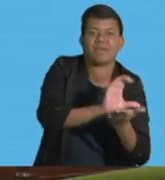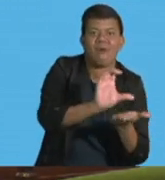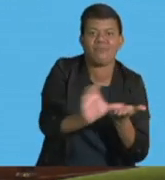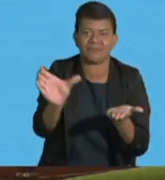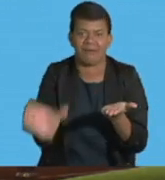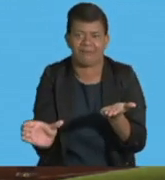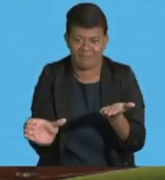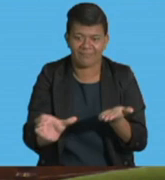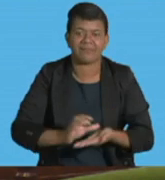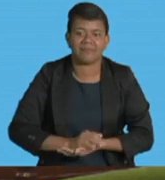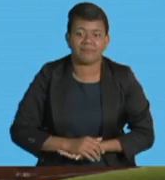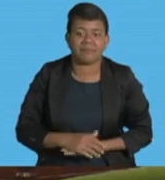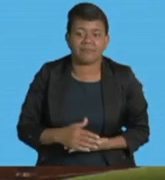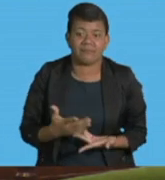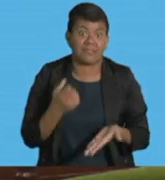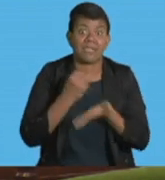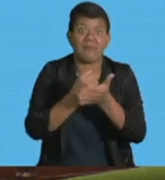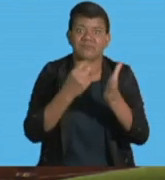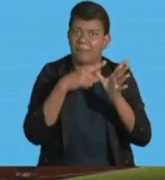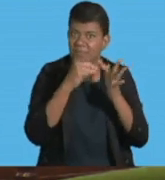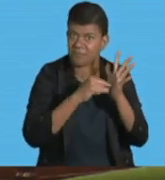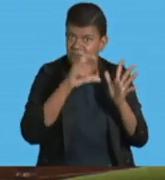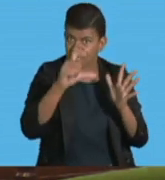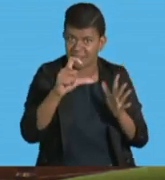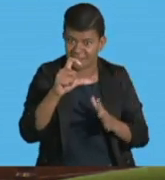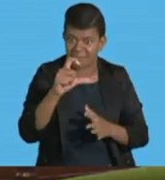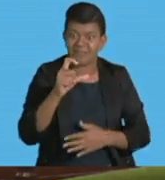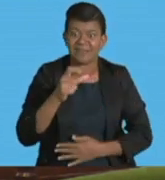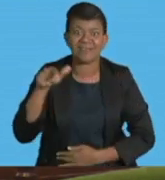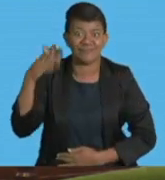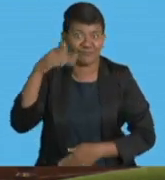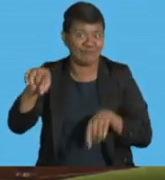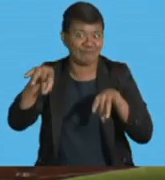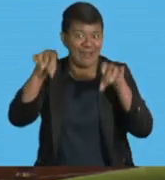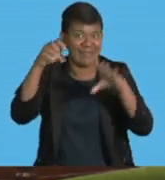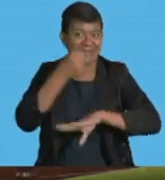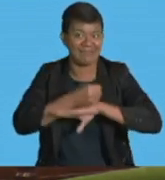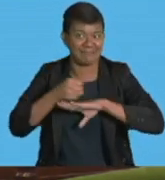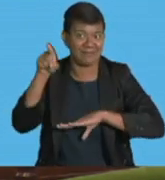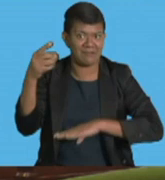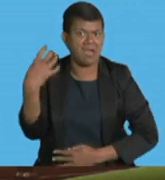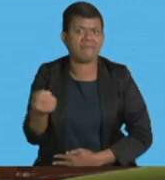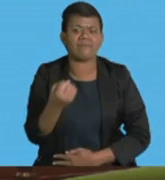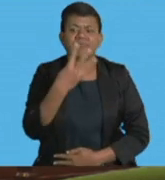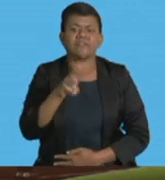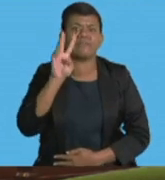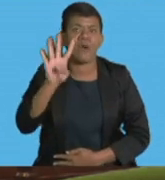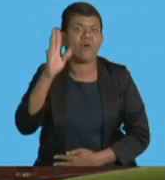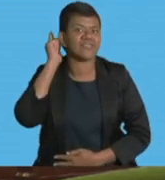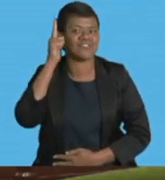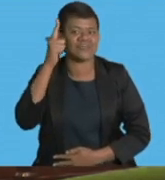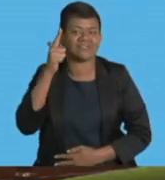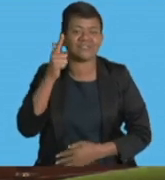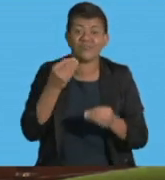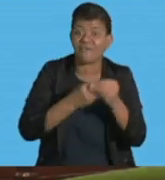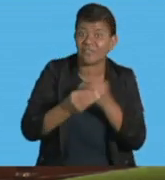from APTC and funding from DFAT, we have offered the opportunity to 34 teachers and officers to upgrade their